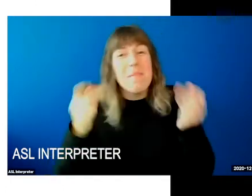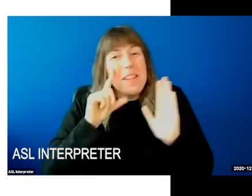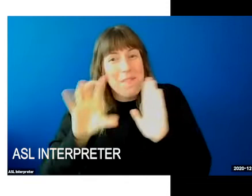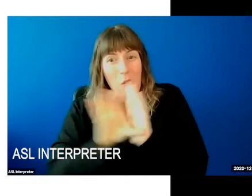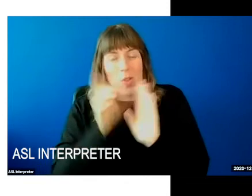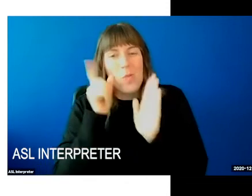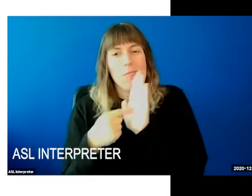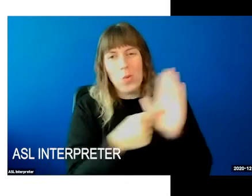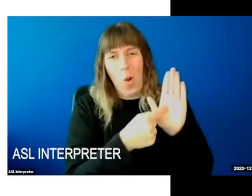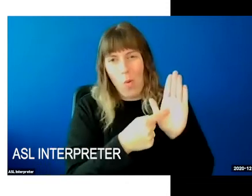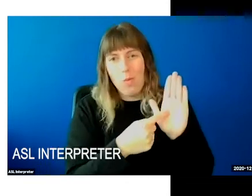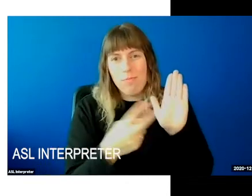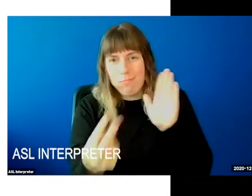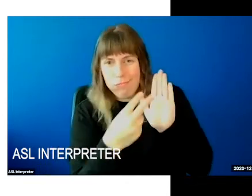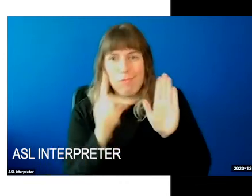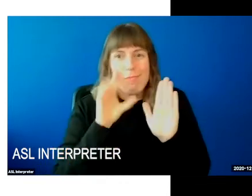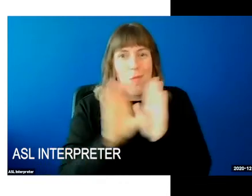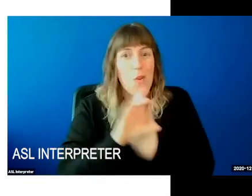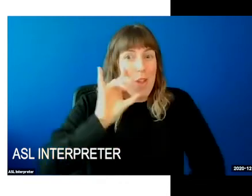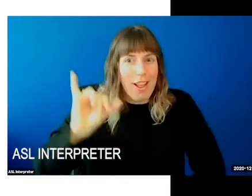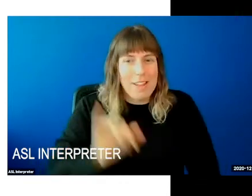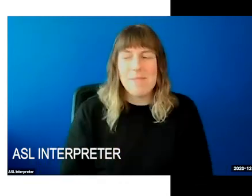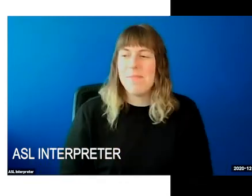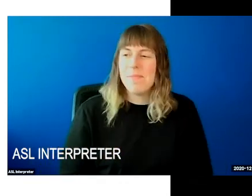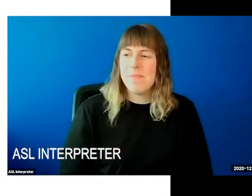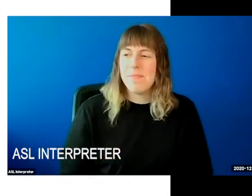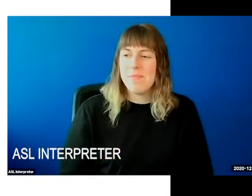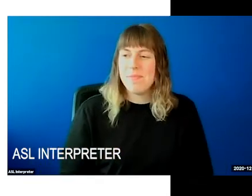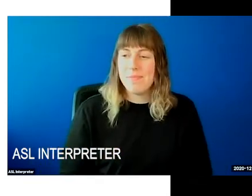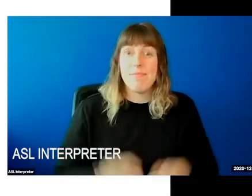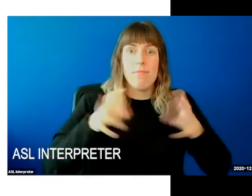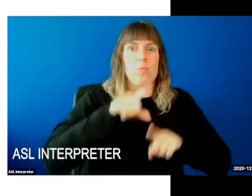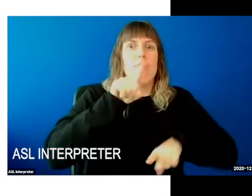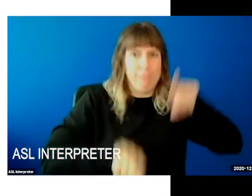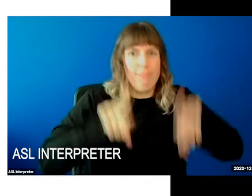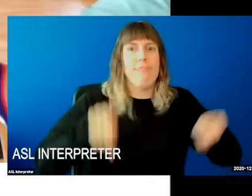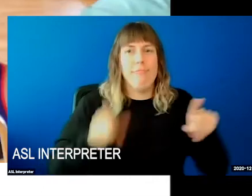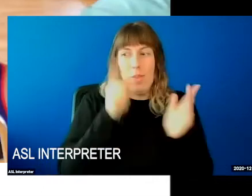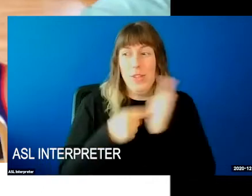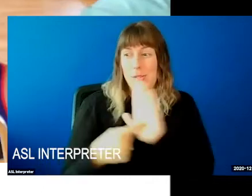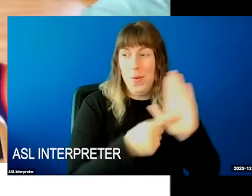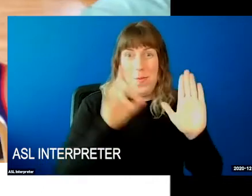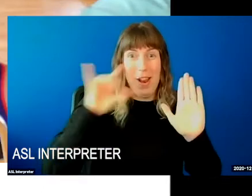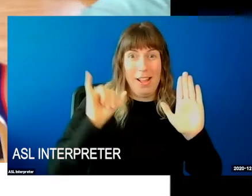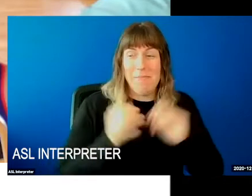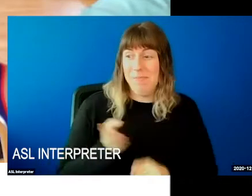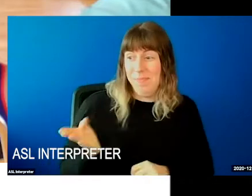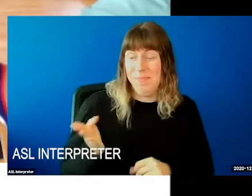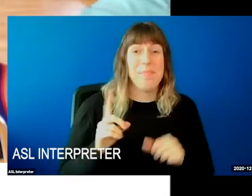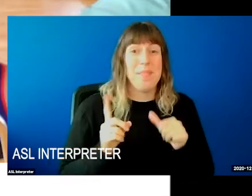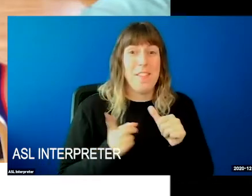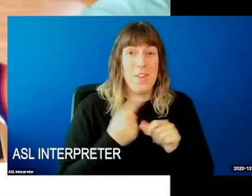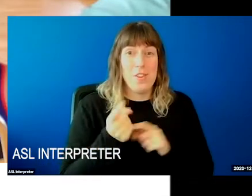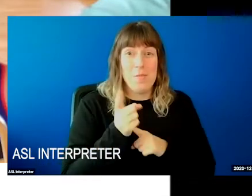thought it would give you a bit of a flavor of at least what I mean by multi-stakeholder collaboration. This was the first moment